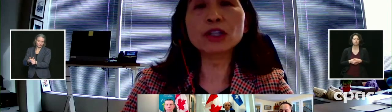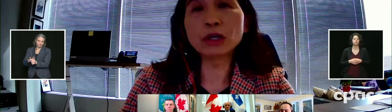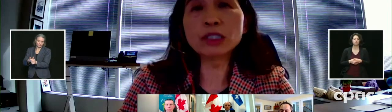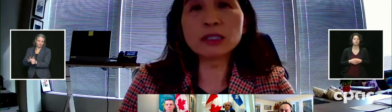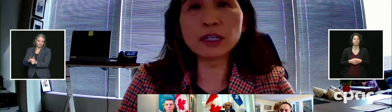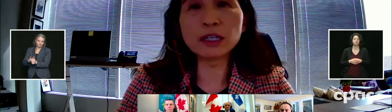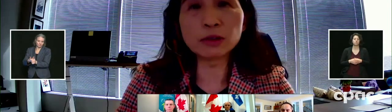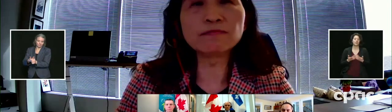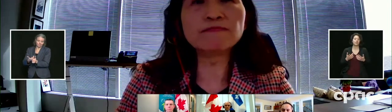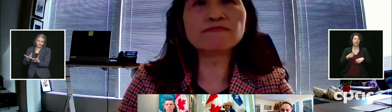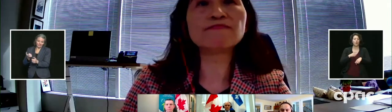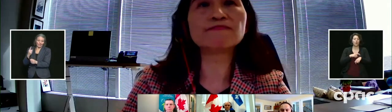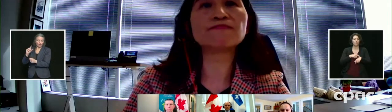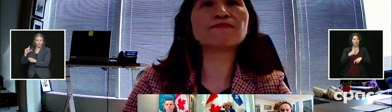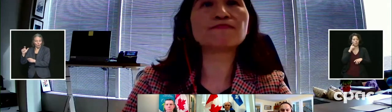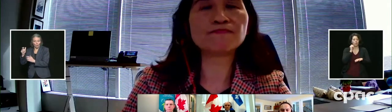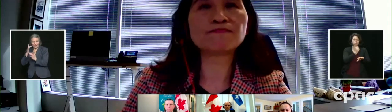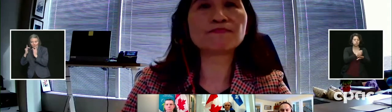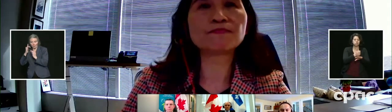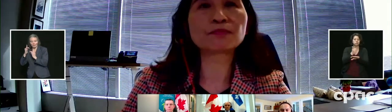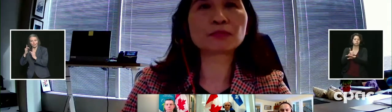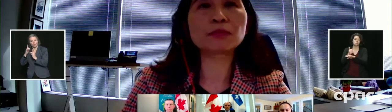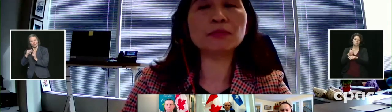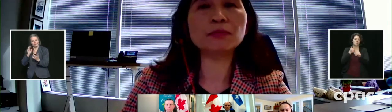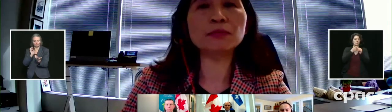with the doses available.